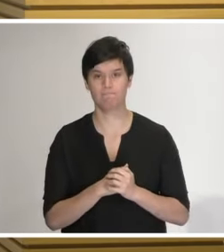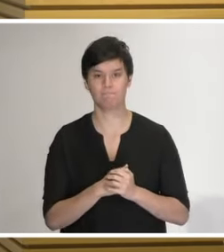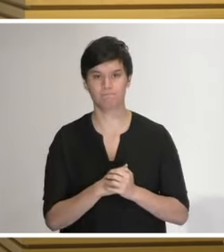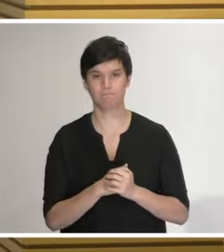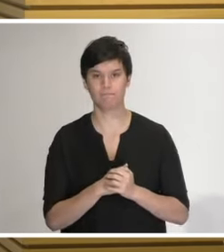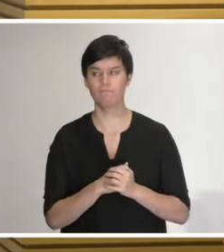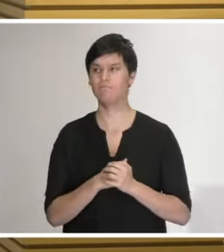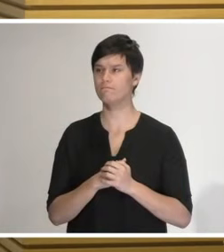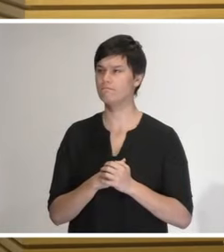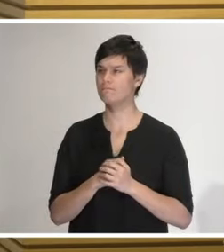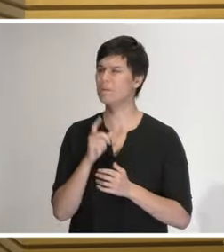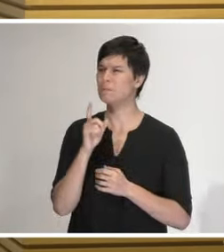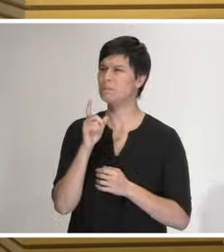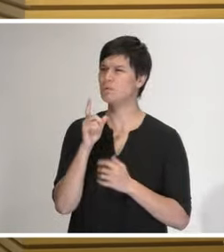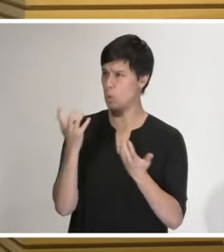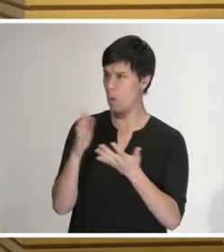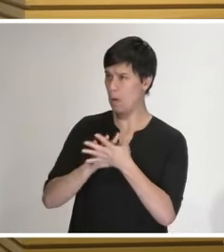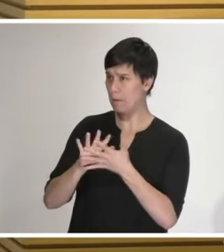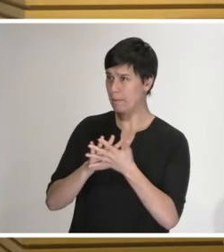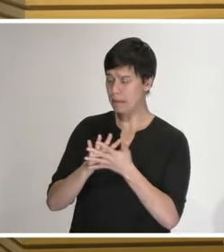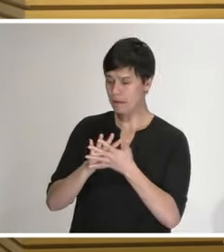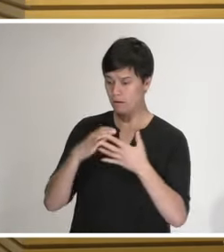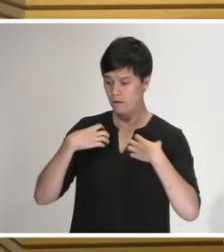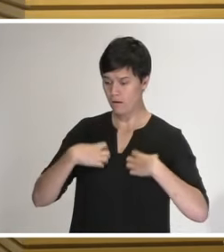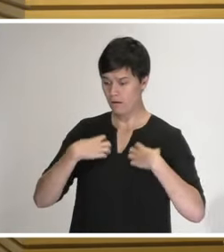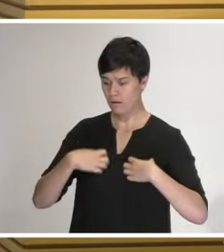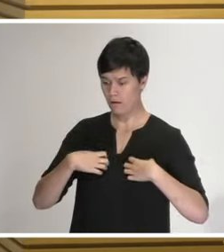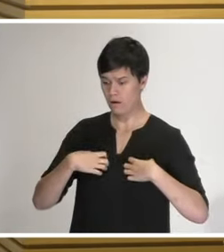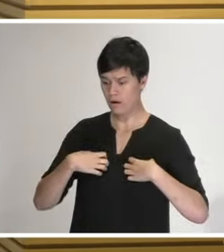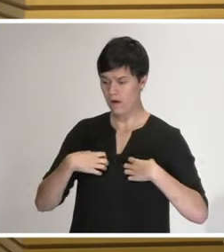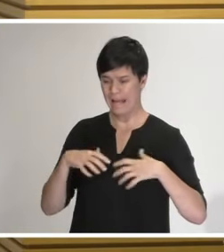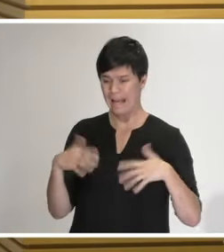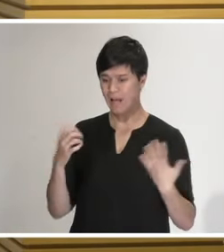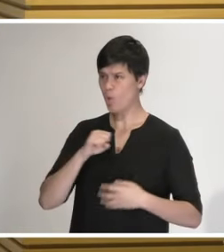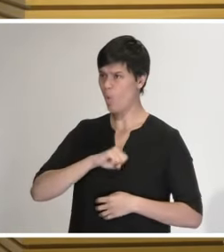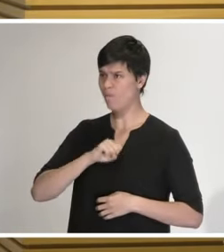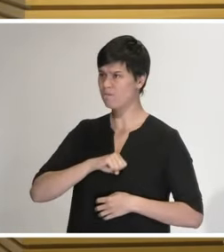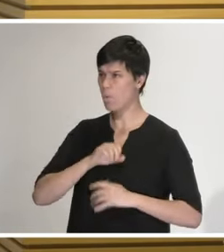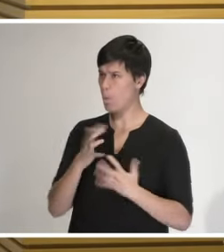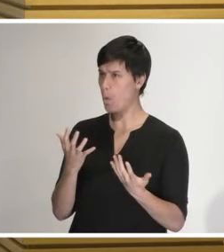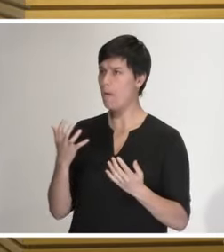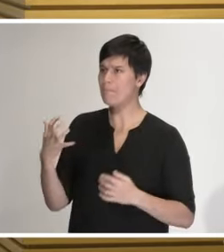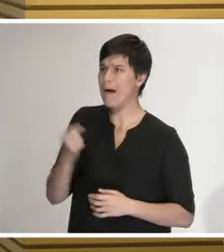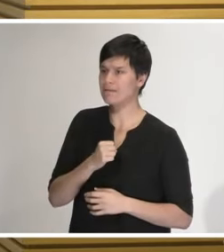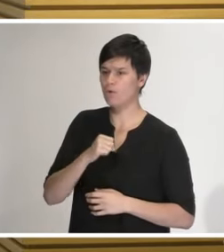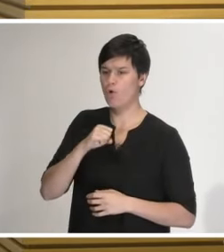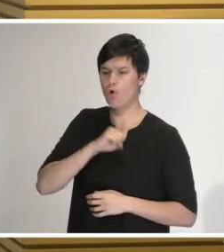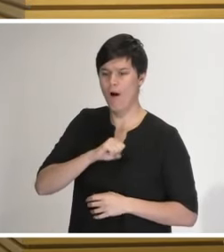linked to COVID-19, so does that not just mean any respiratory issue, it means a dry cough? Or It is quite a broad definition, but